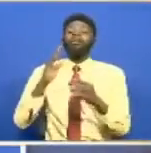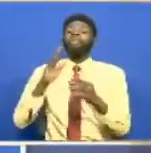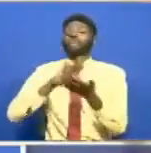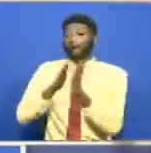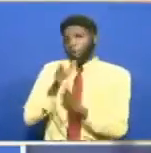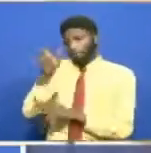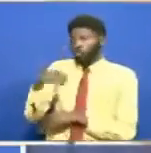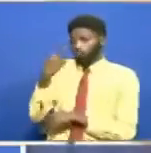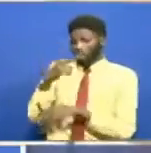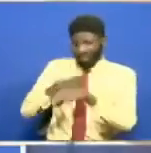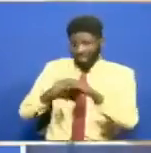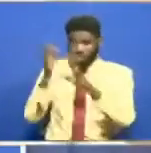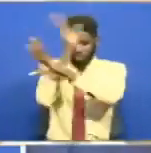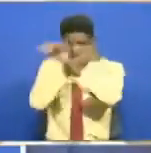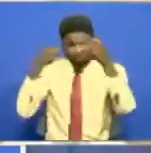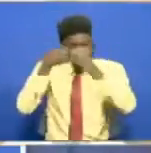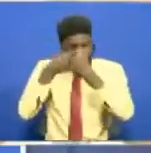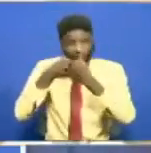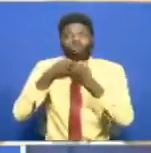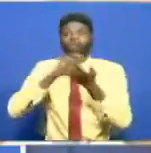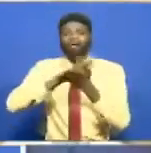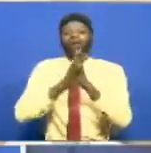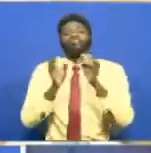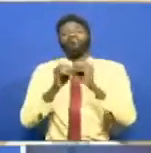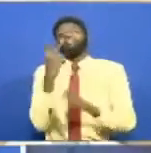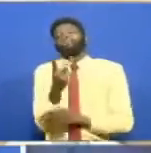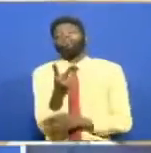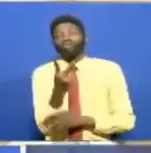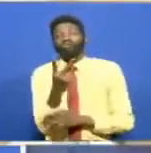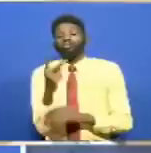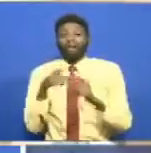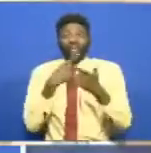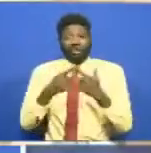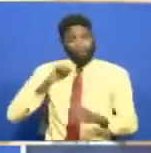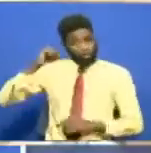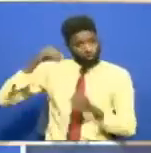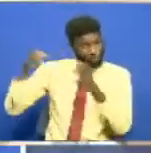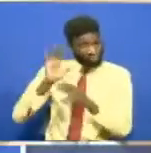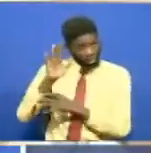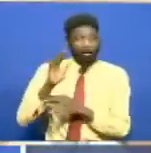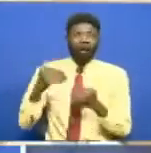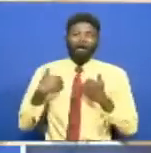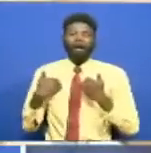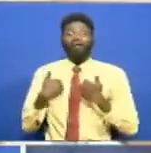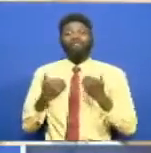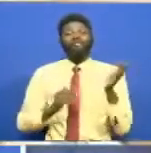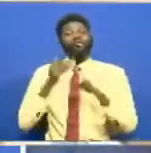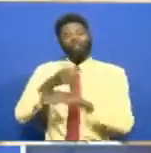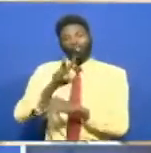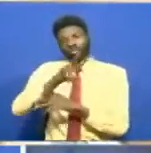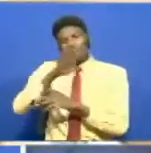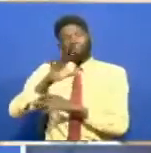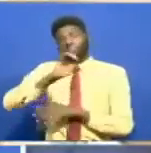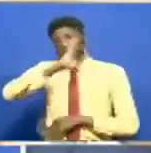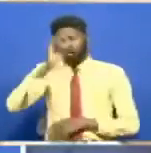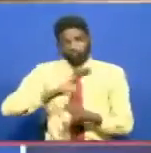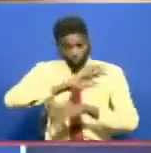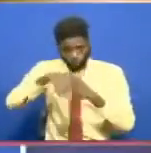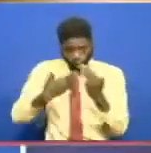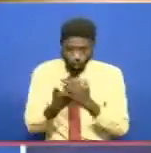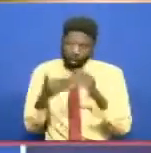the presidential election and whose political party has more than 25% of all members of National